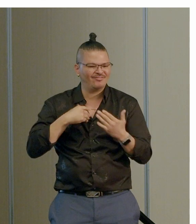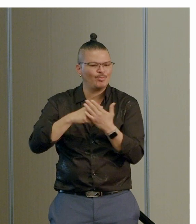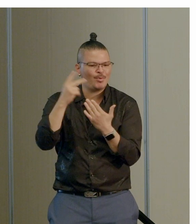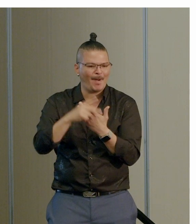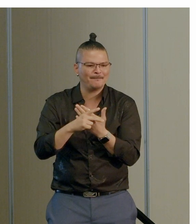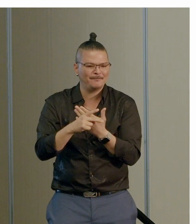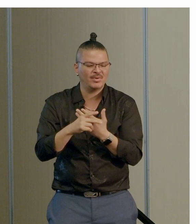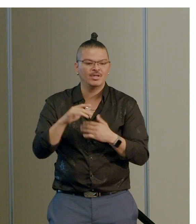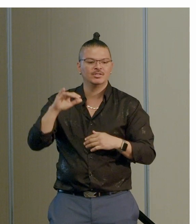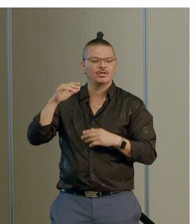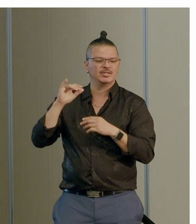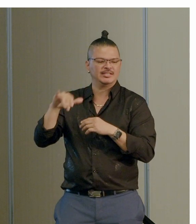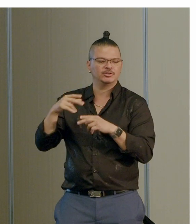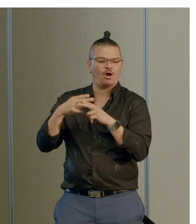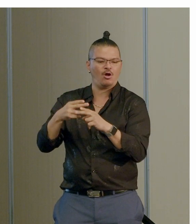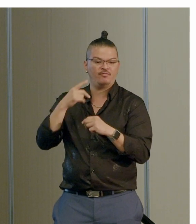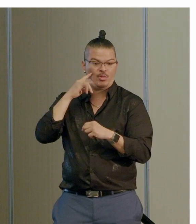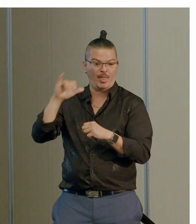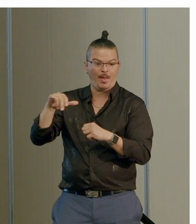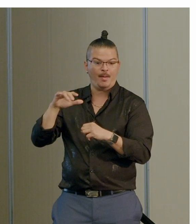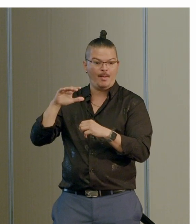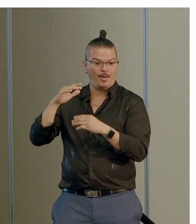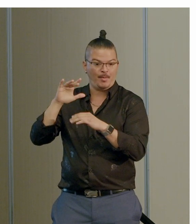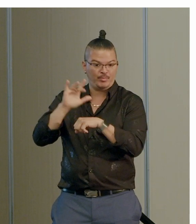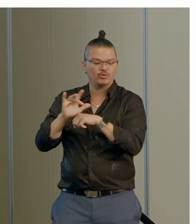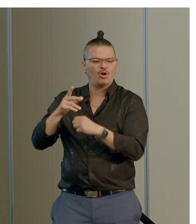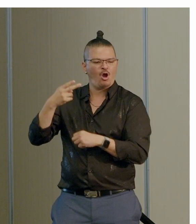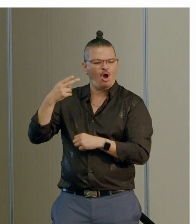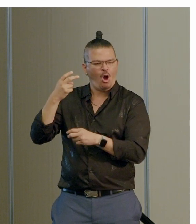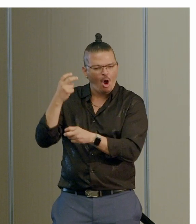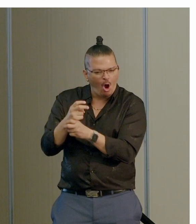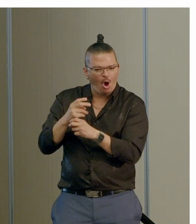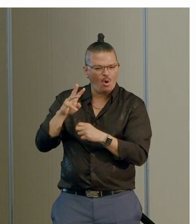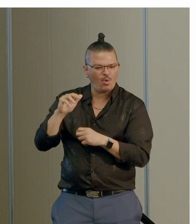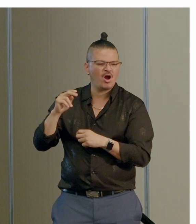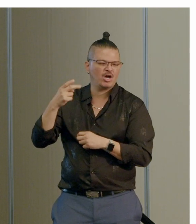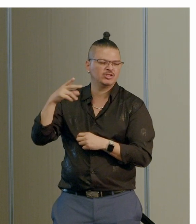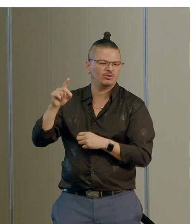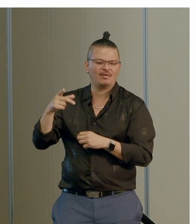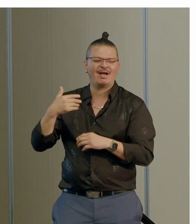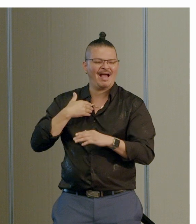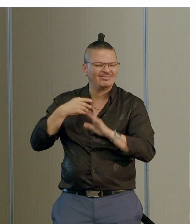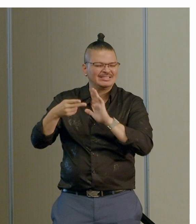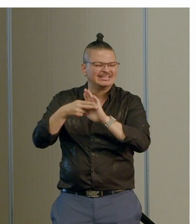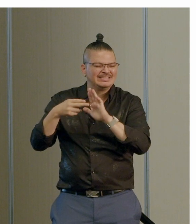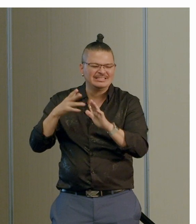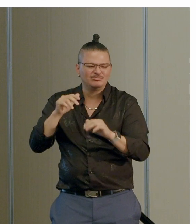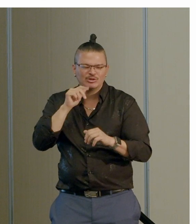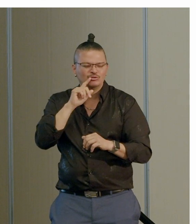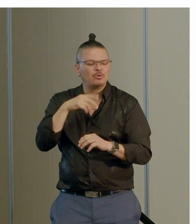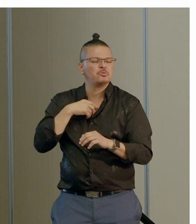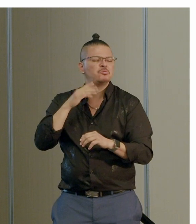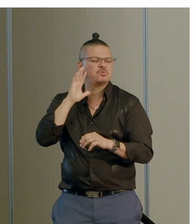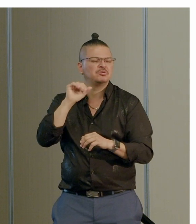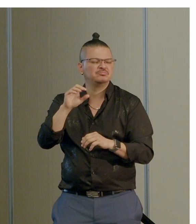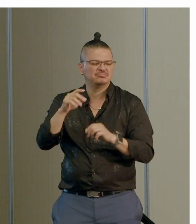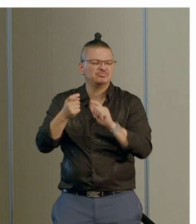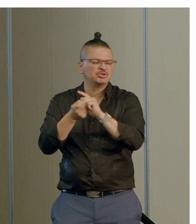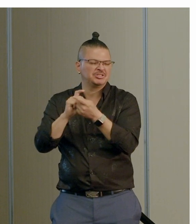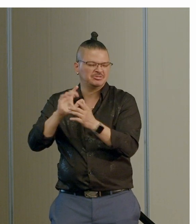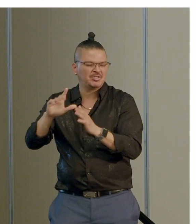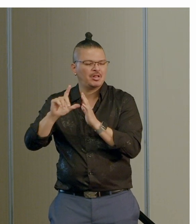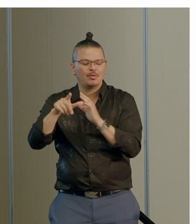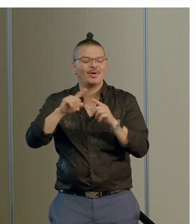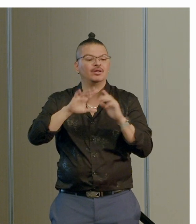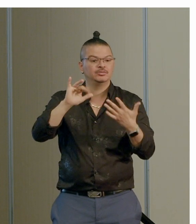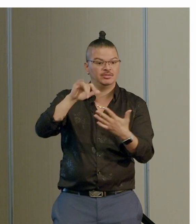for their computer hardware. I think it's going through a renaming, but these are all legit